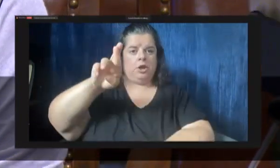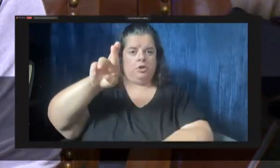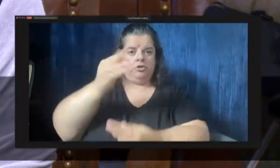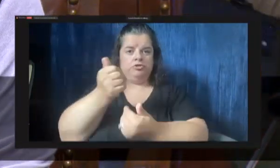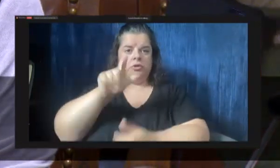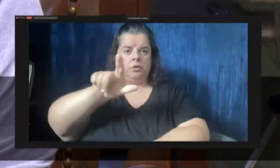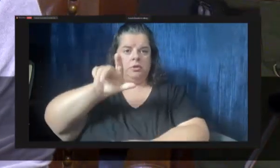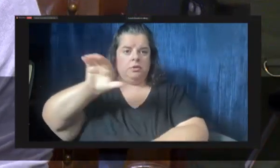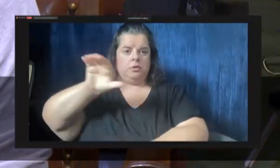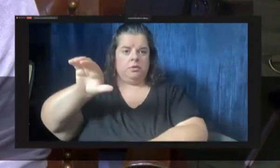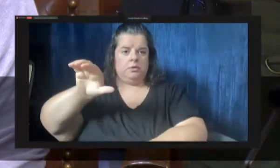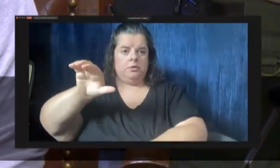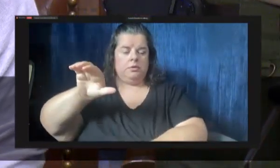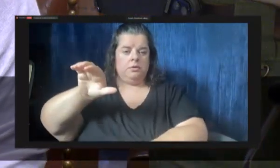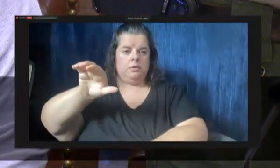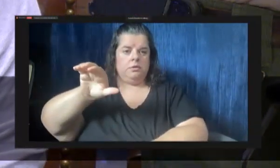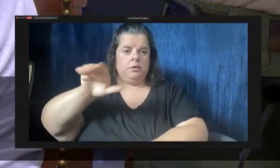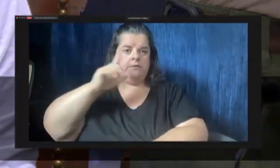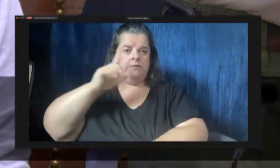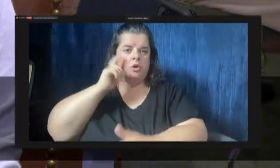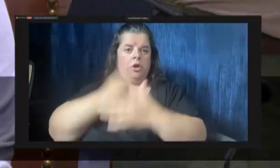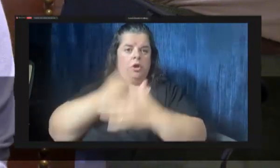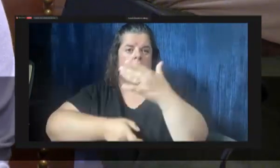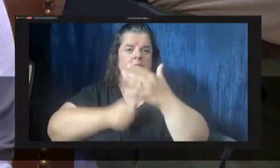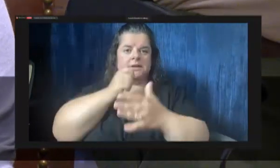LLC, in an amount not to exceed